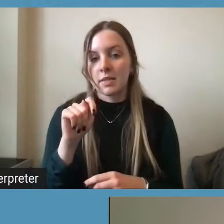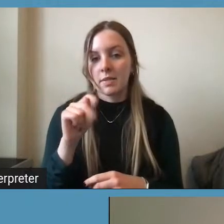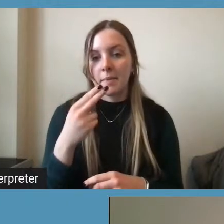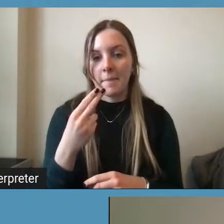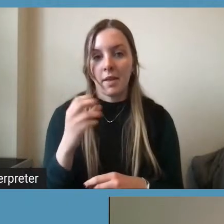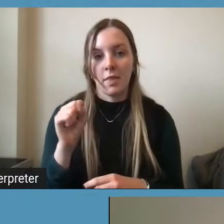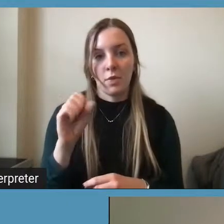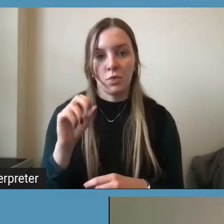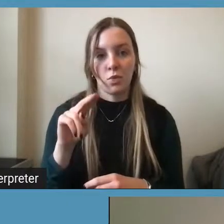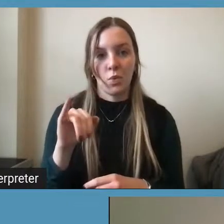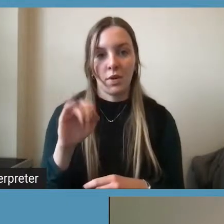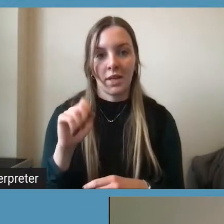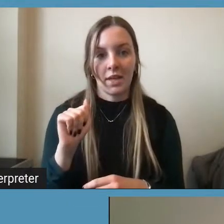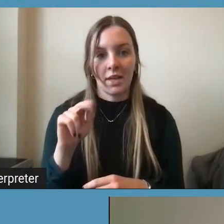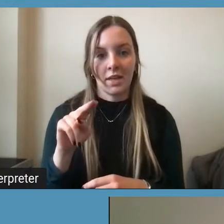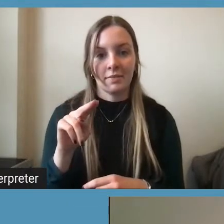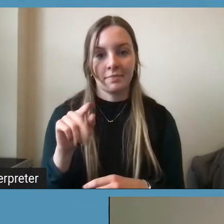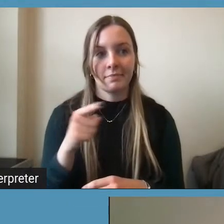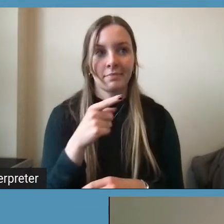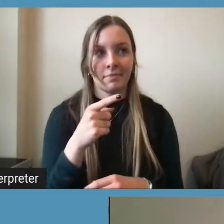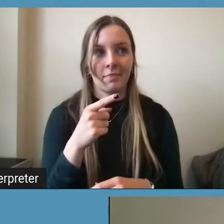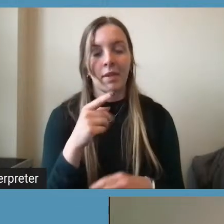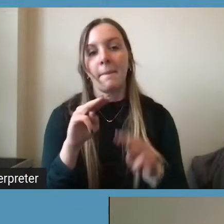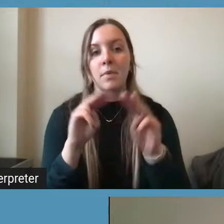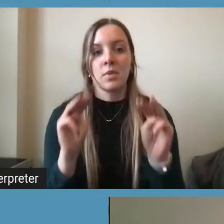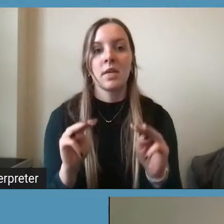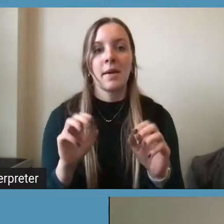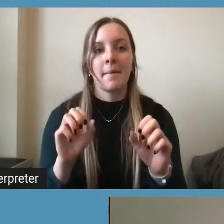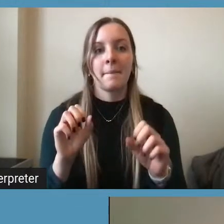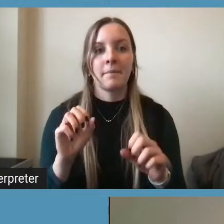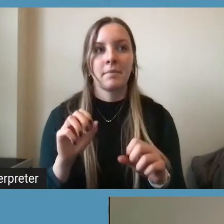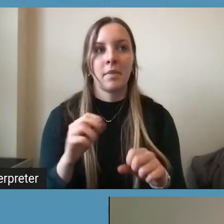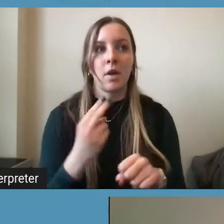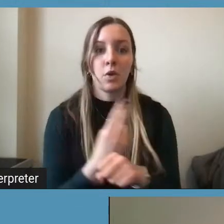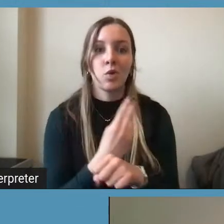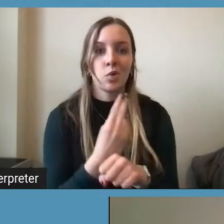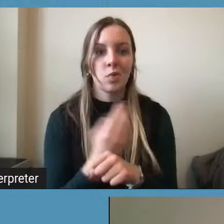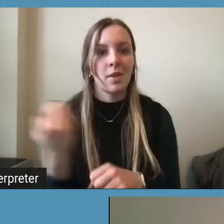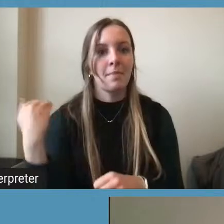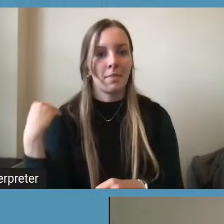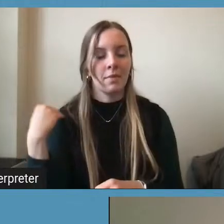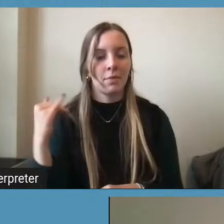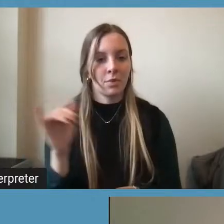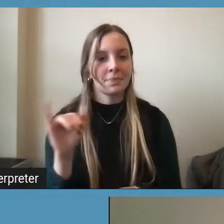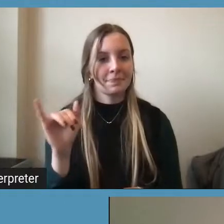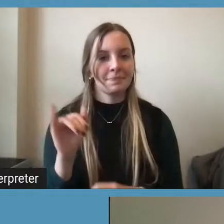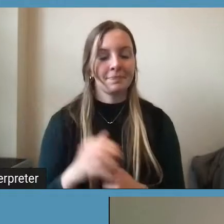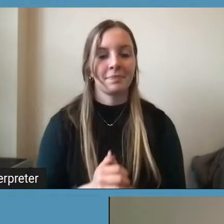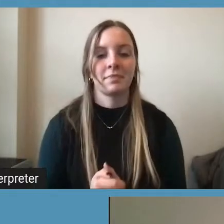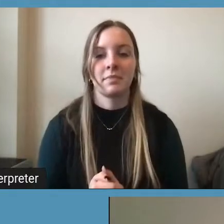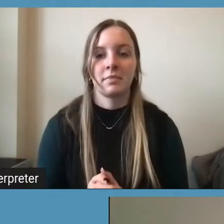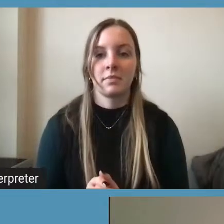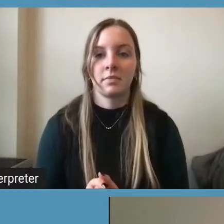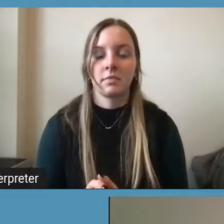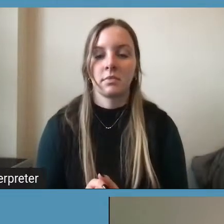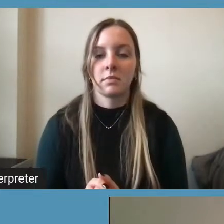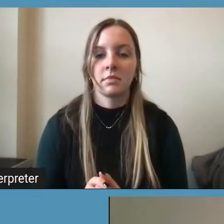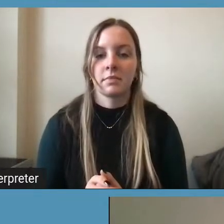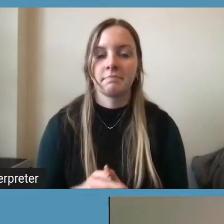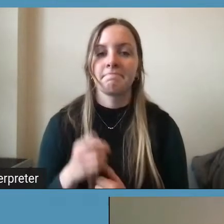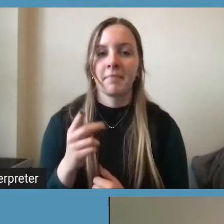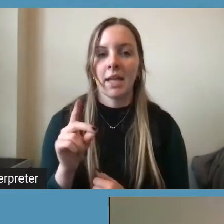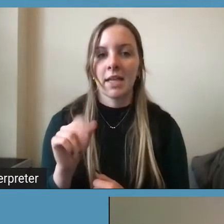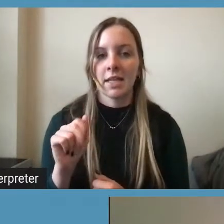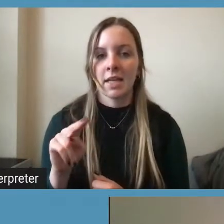it directly yet, but they've been looking at it. You asked sort of a broader question about the documentation